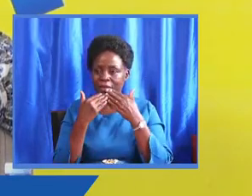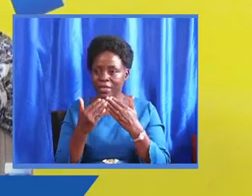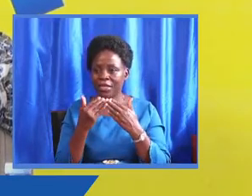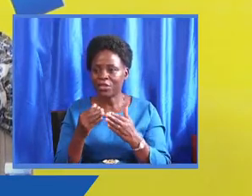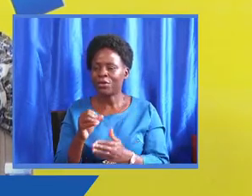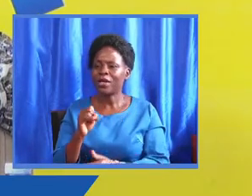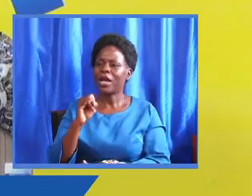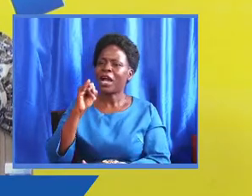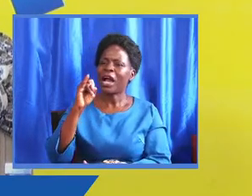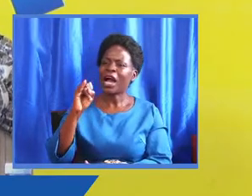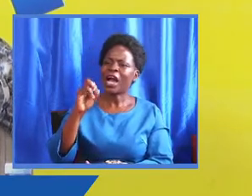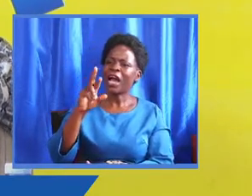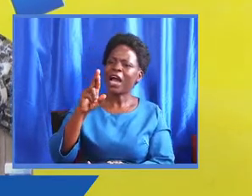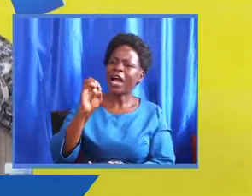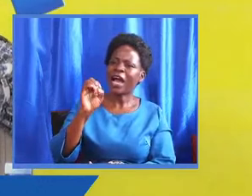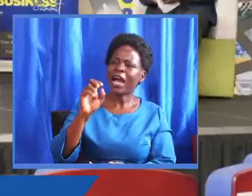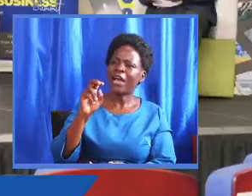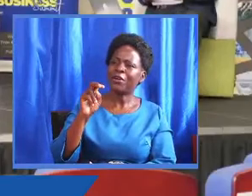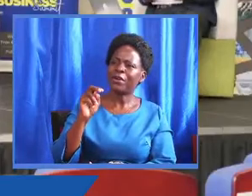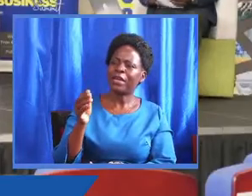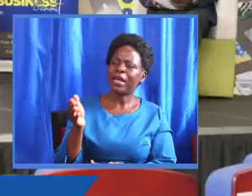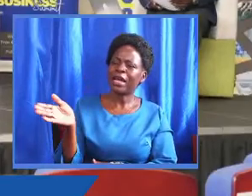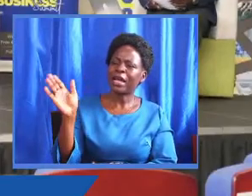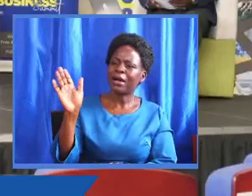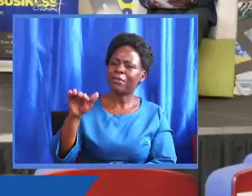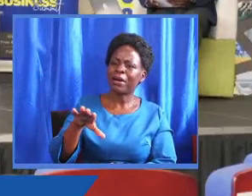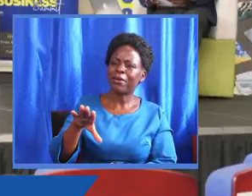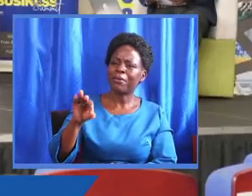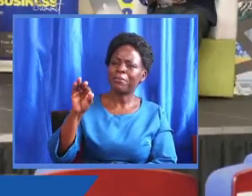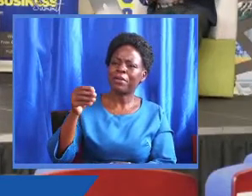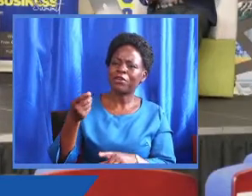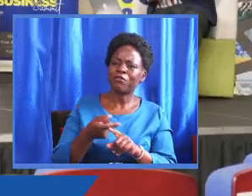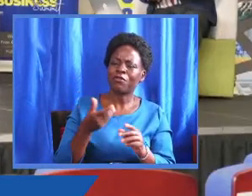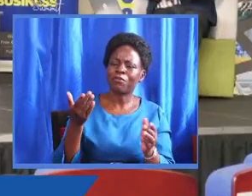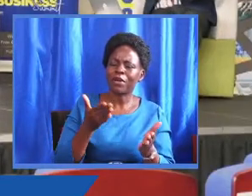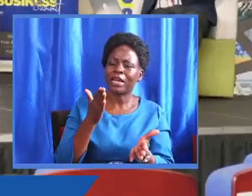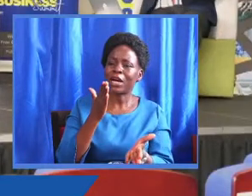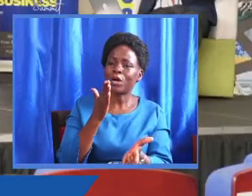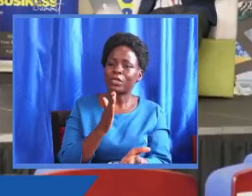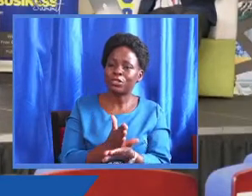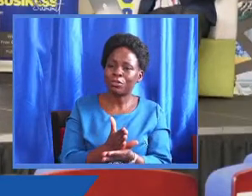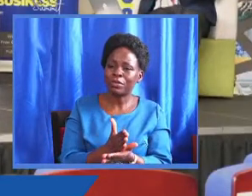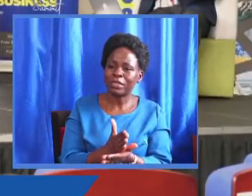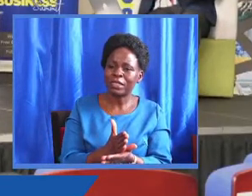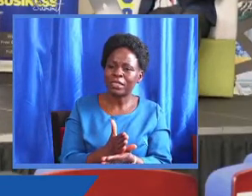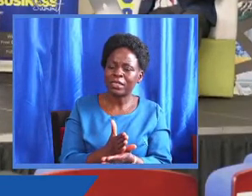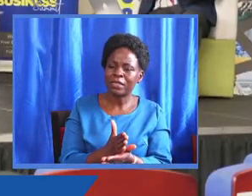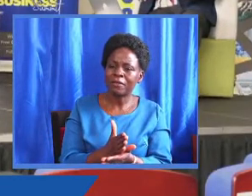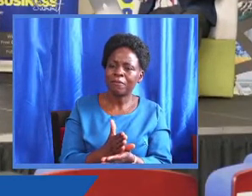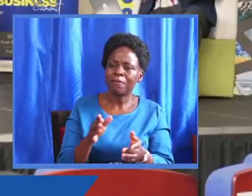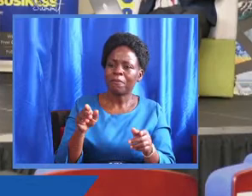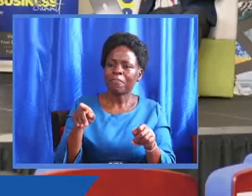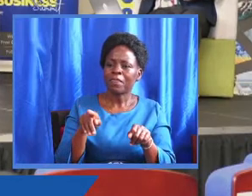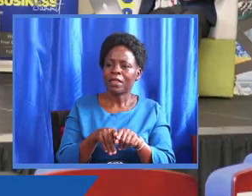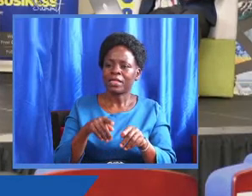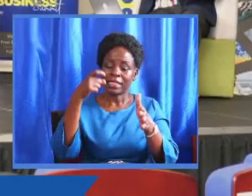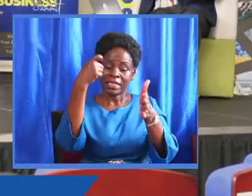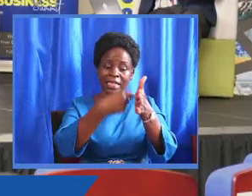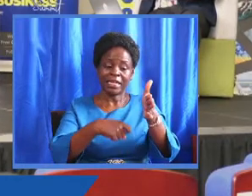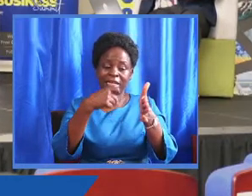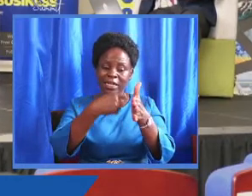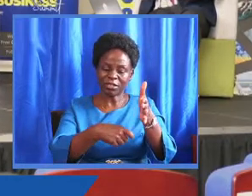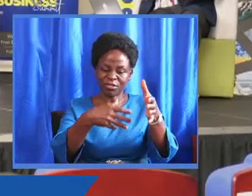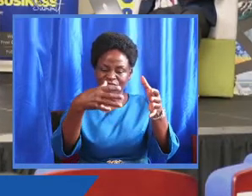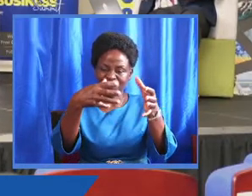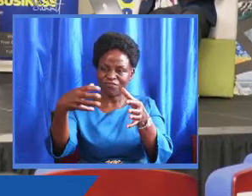I come back to you. We pick from where we stopped about the tax regime as it is. I left a